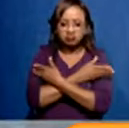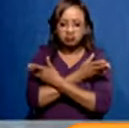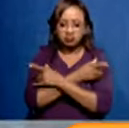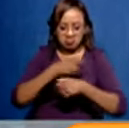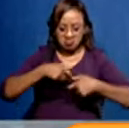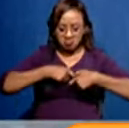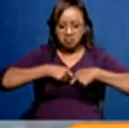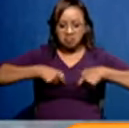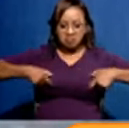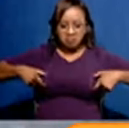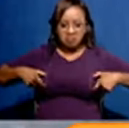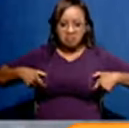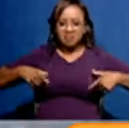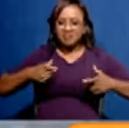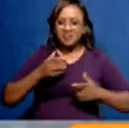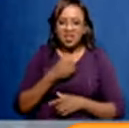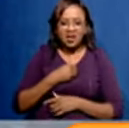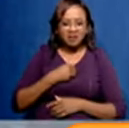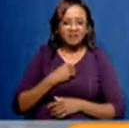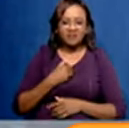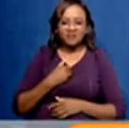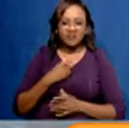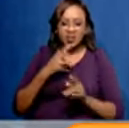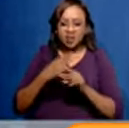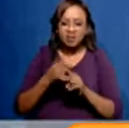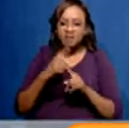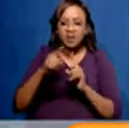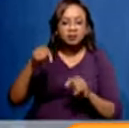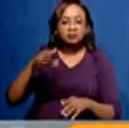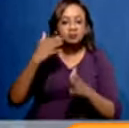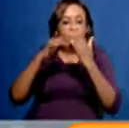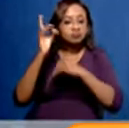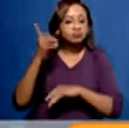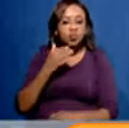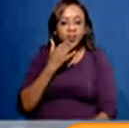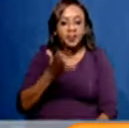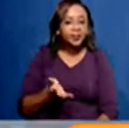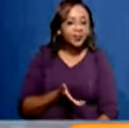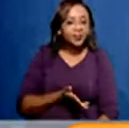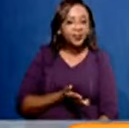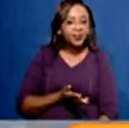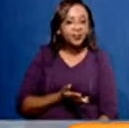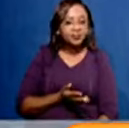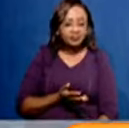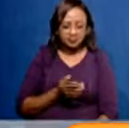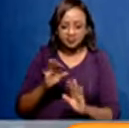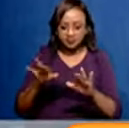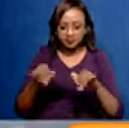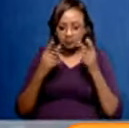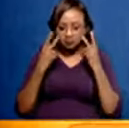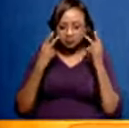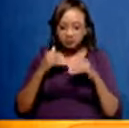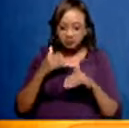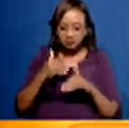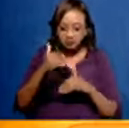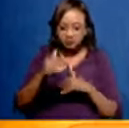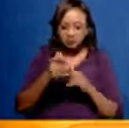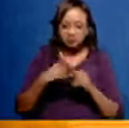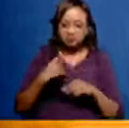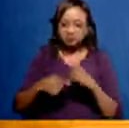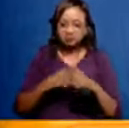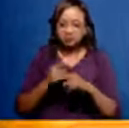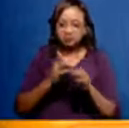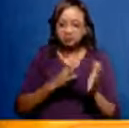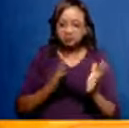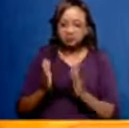you know, all those, you know, why can't you guys do that here? And that's exactly what we need to do. I mean, I think the slogan of the university is work together. That's exactly sort of